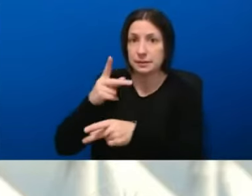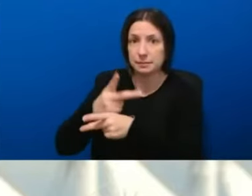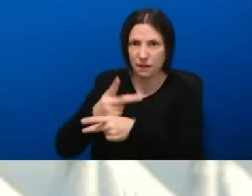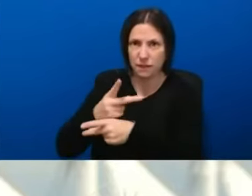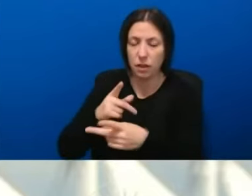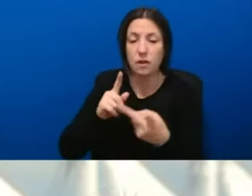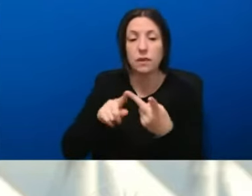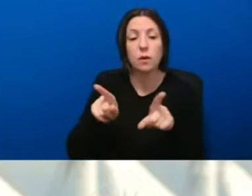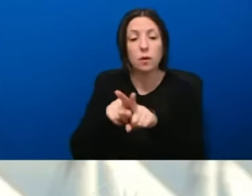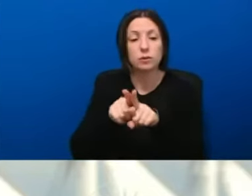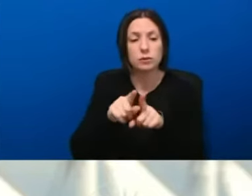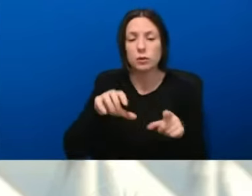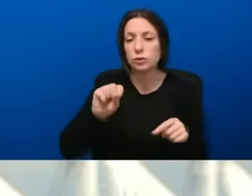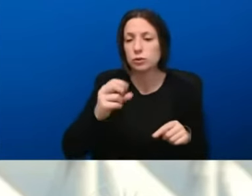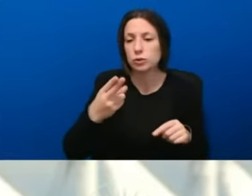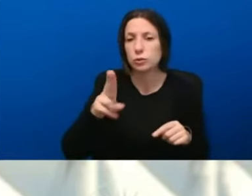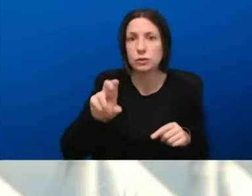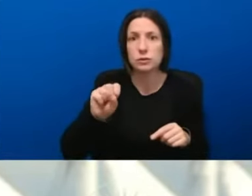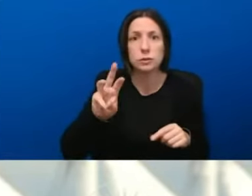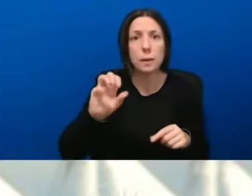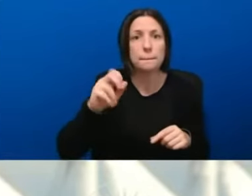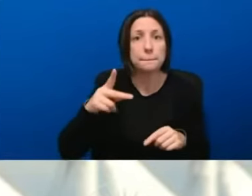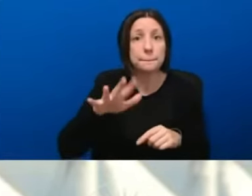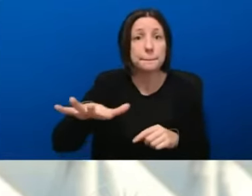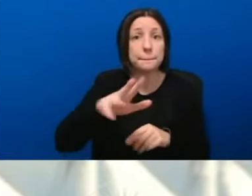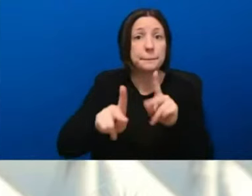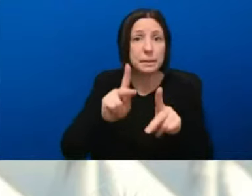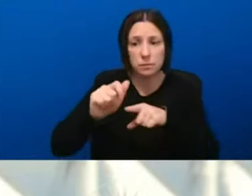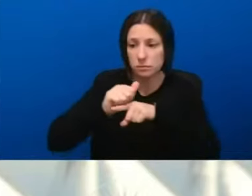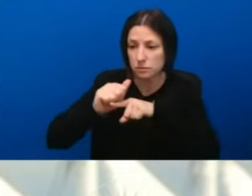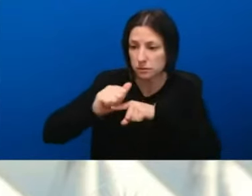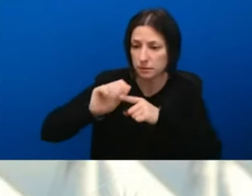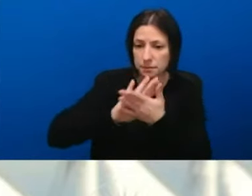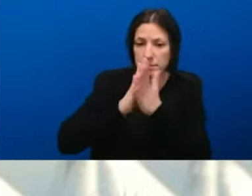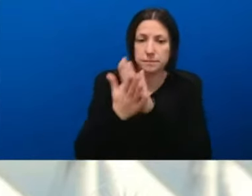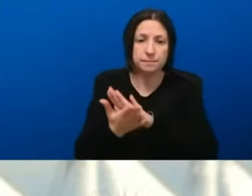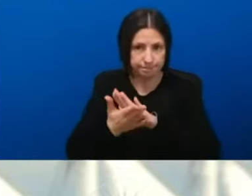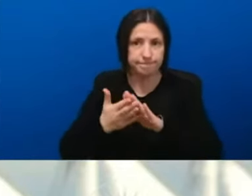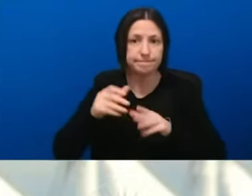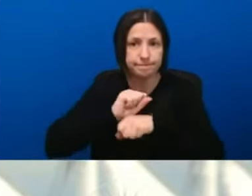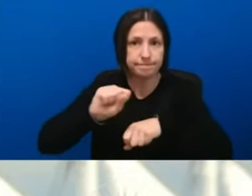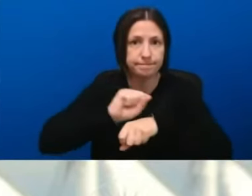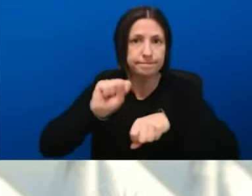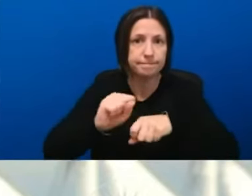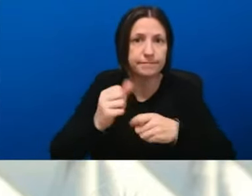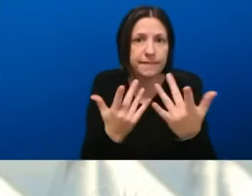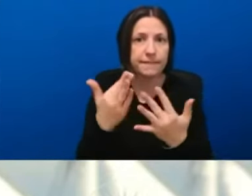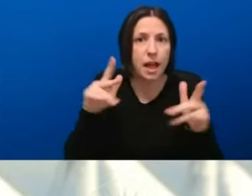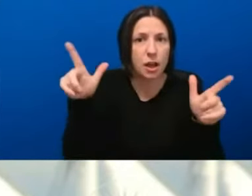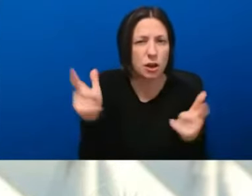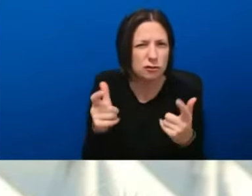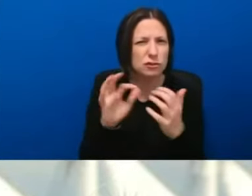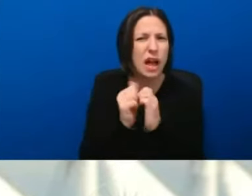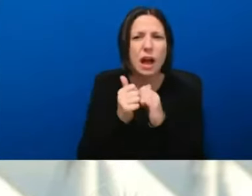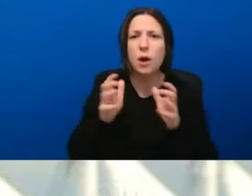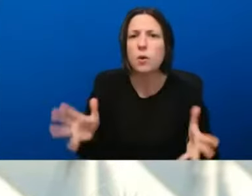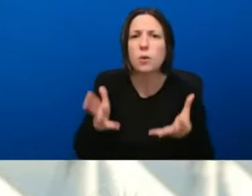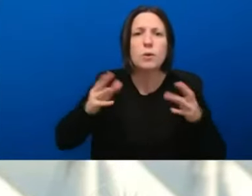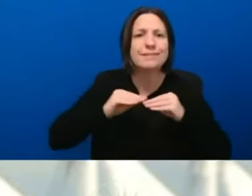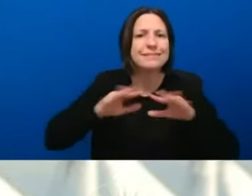to help with the wildfire fight. How much is the province or BC Wildfire Service looking to engage the community in the coming months